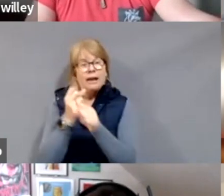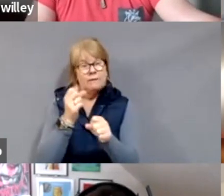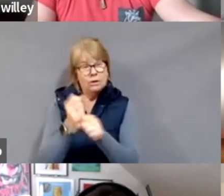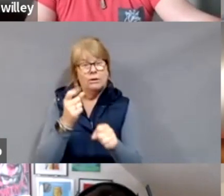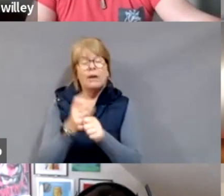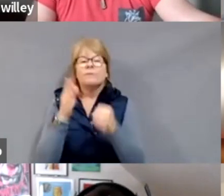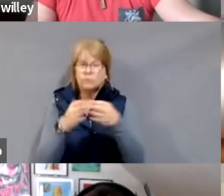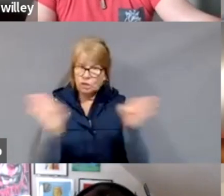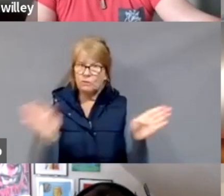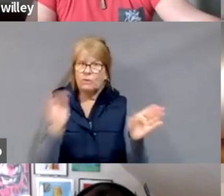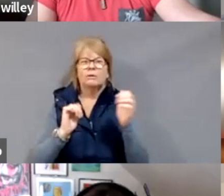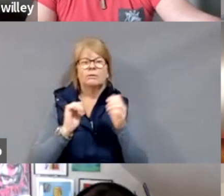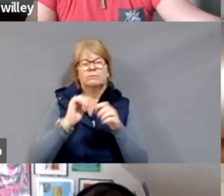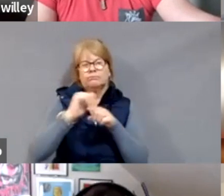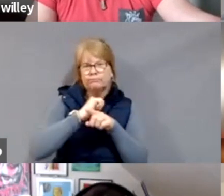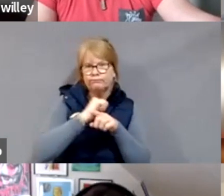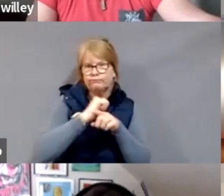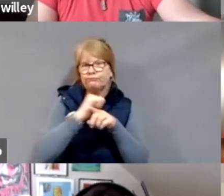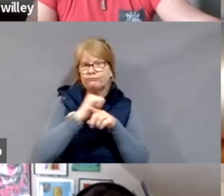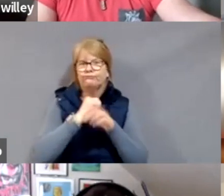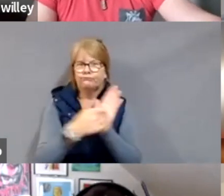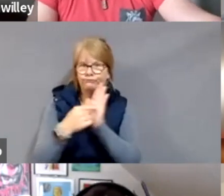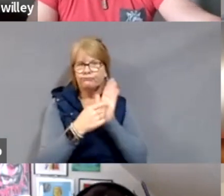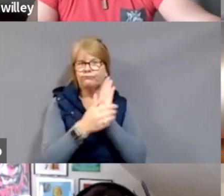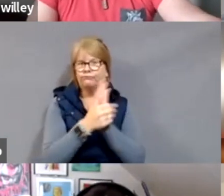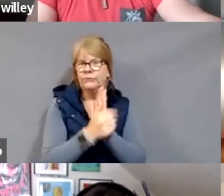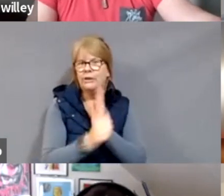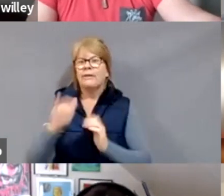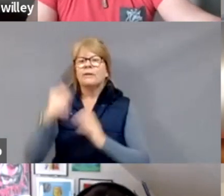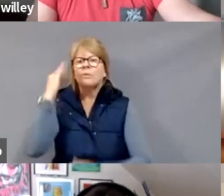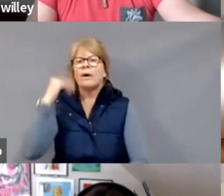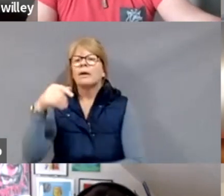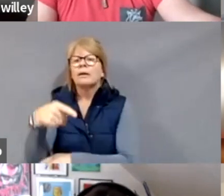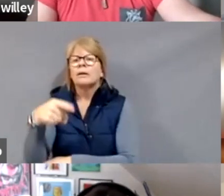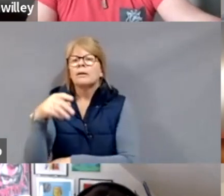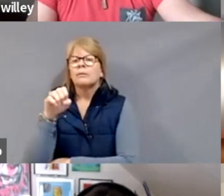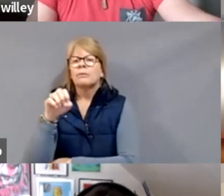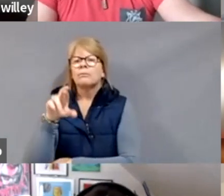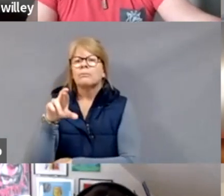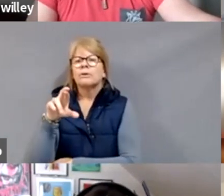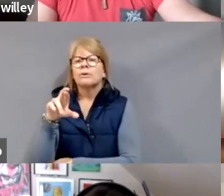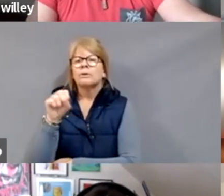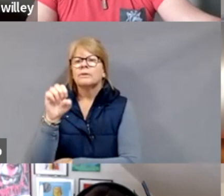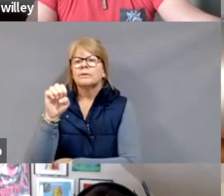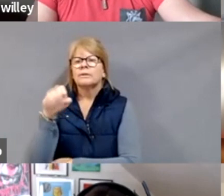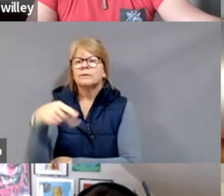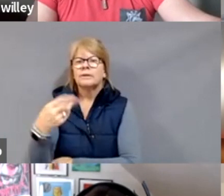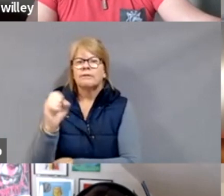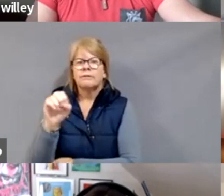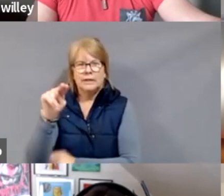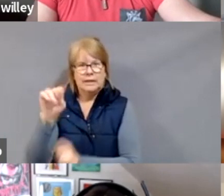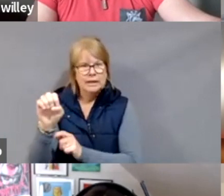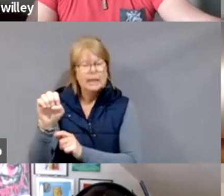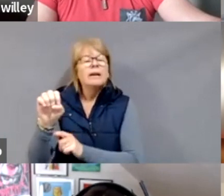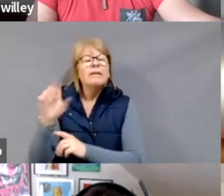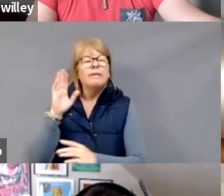So, and we can do them in different parts of the country. So that's why Persephone is like, well, we saw everybody this year. We don't want to make everyone come back again. There'll